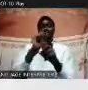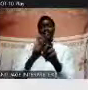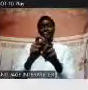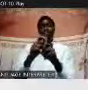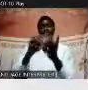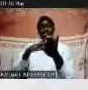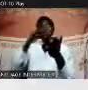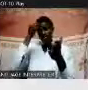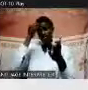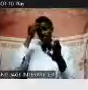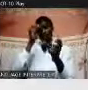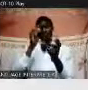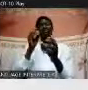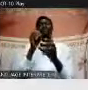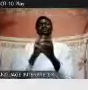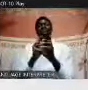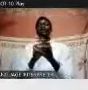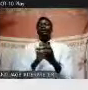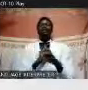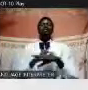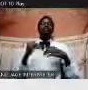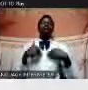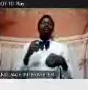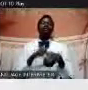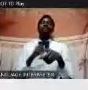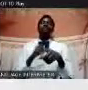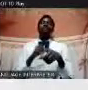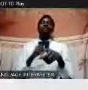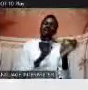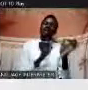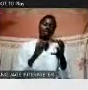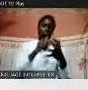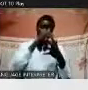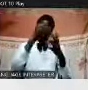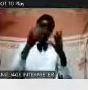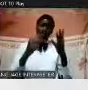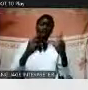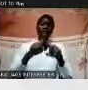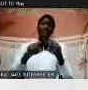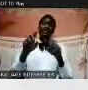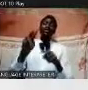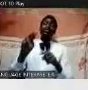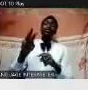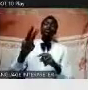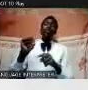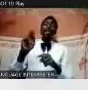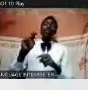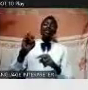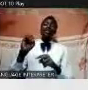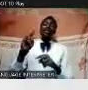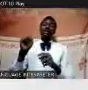time to go through each and every one, but Waneka has promised me that if they bring me back, we will